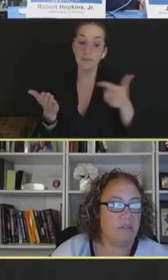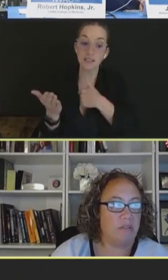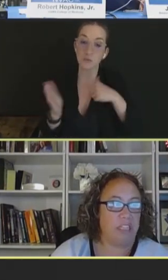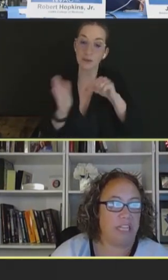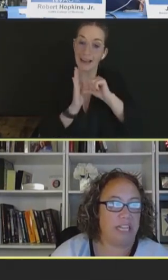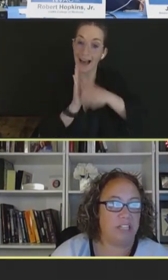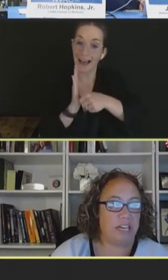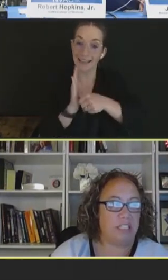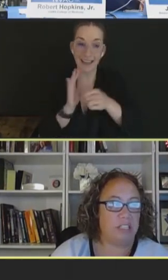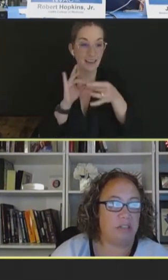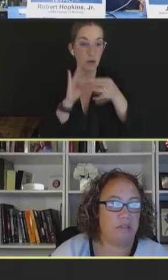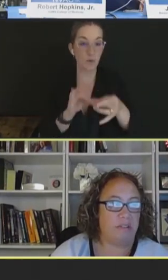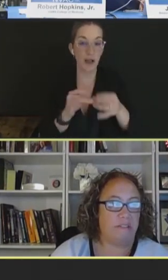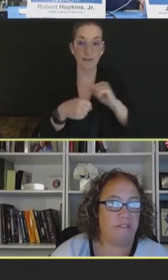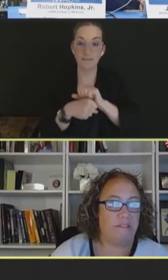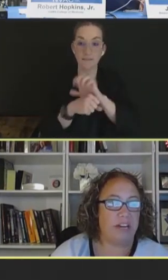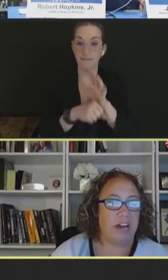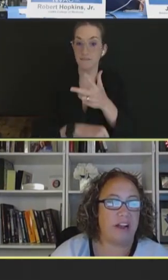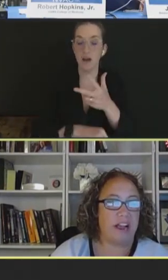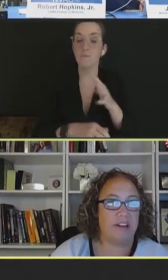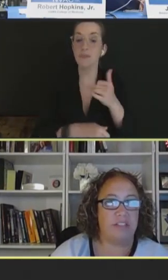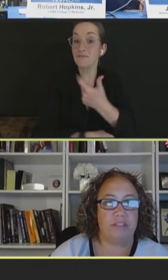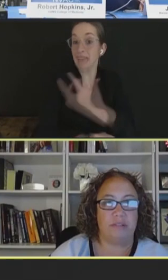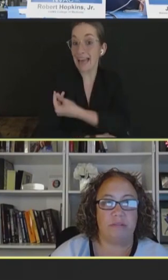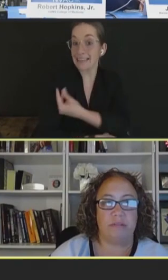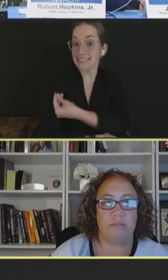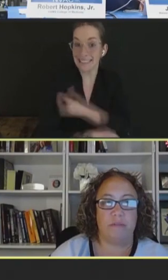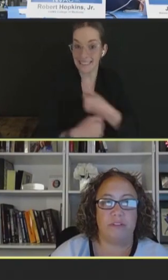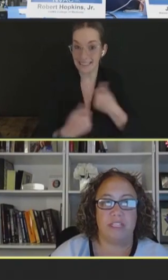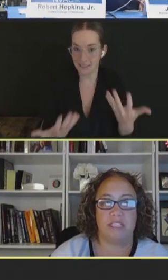we're really looking at trying to figure out how